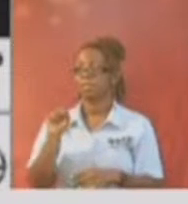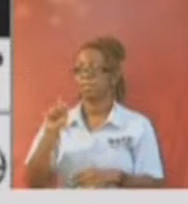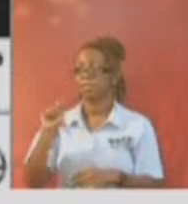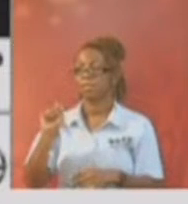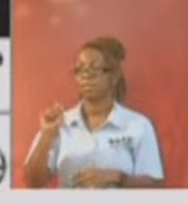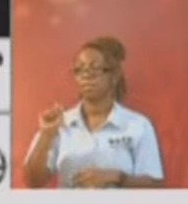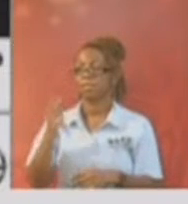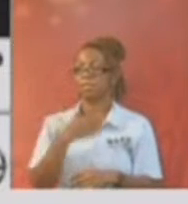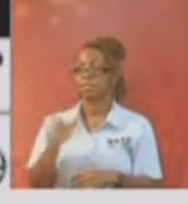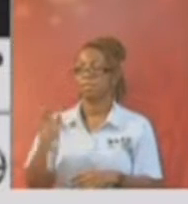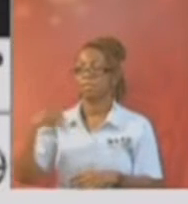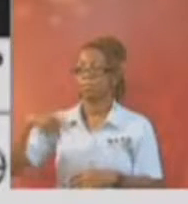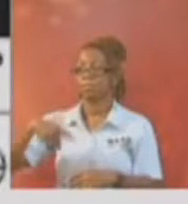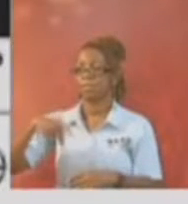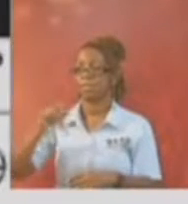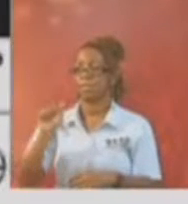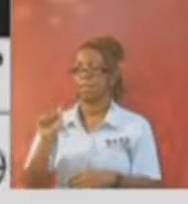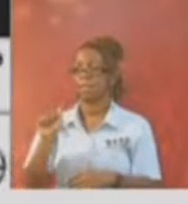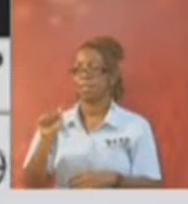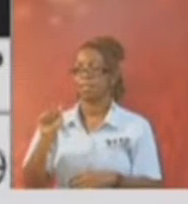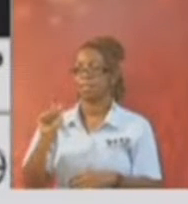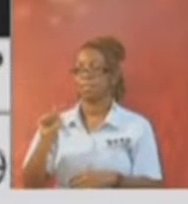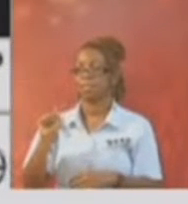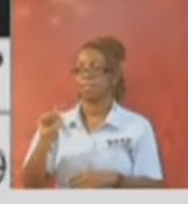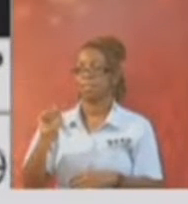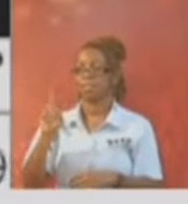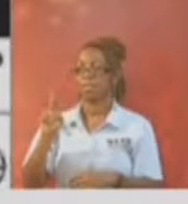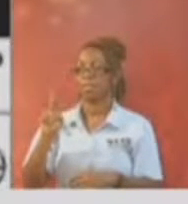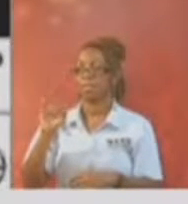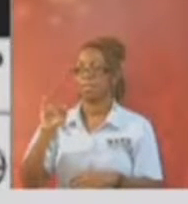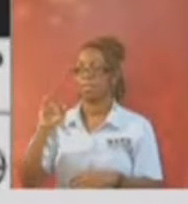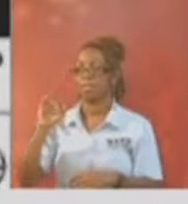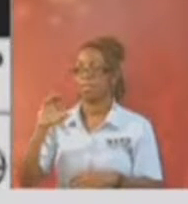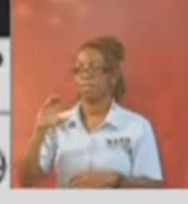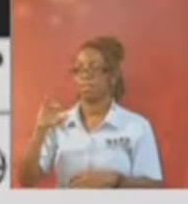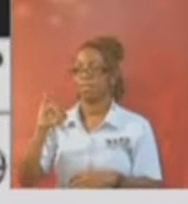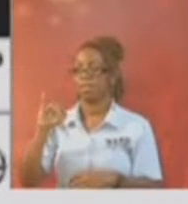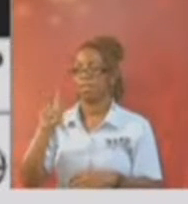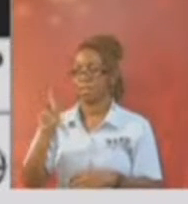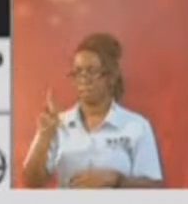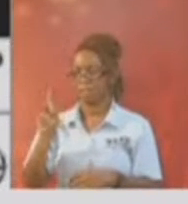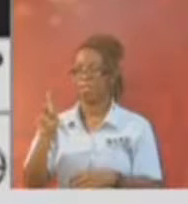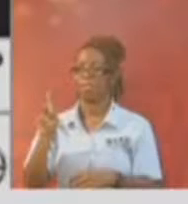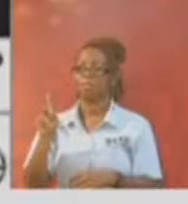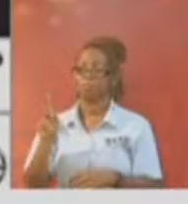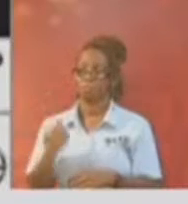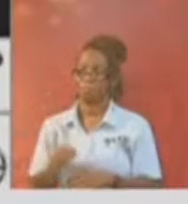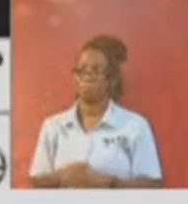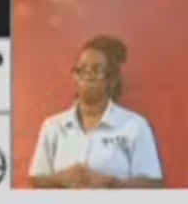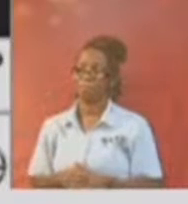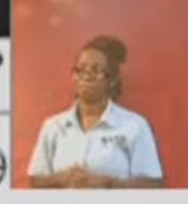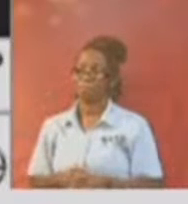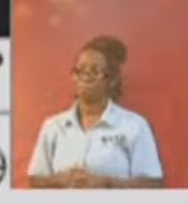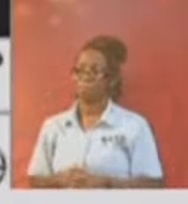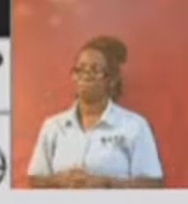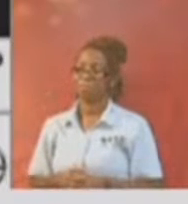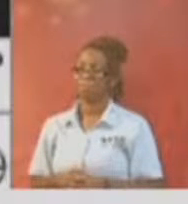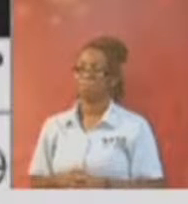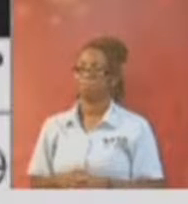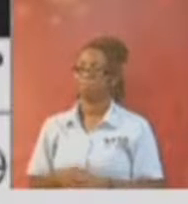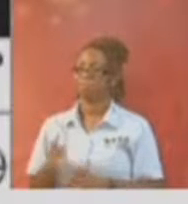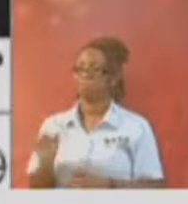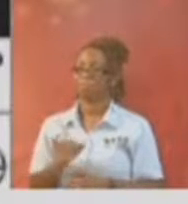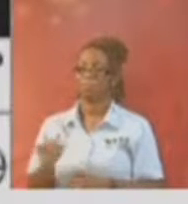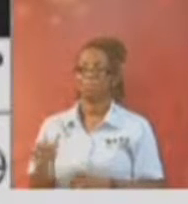St. George East. Now, this actually is a change from the original set of counties that we